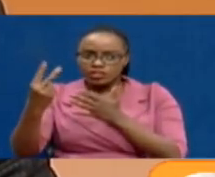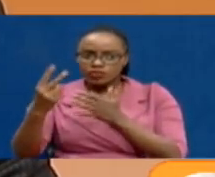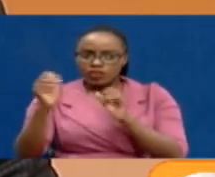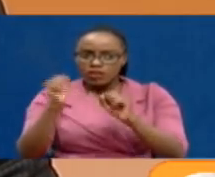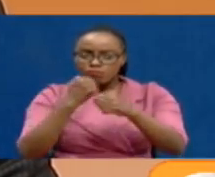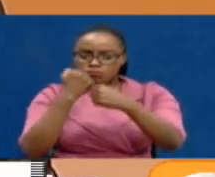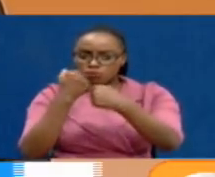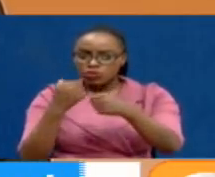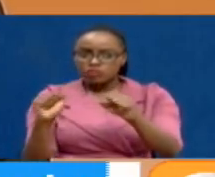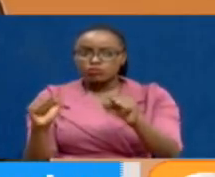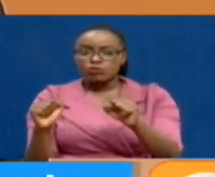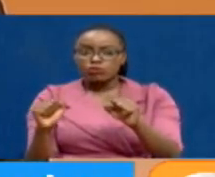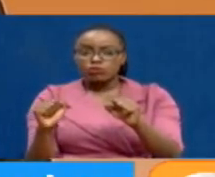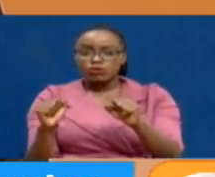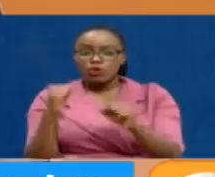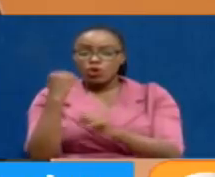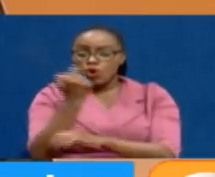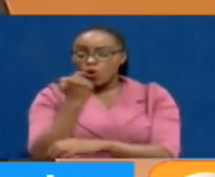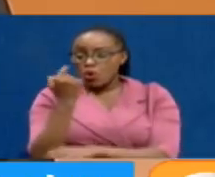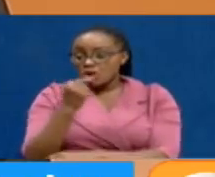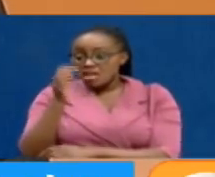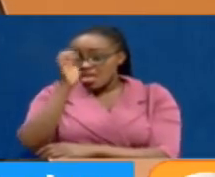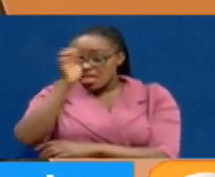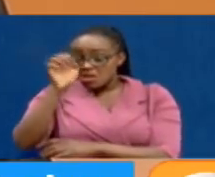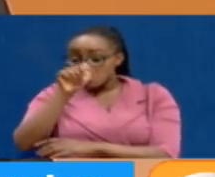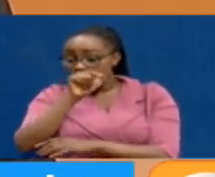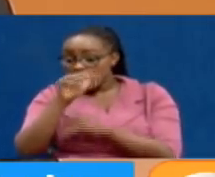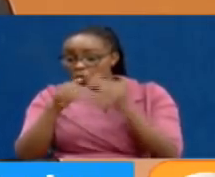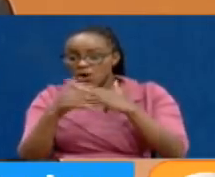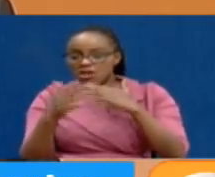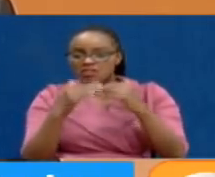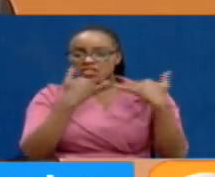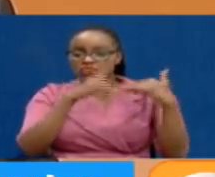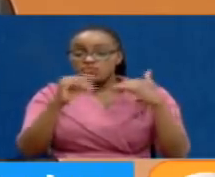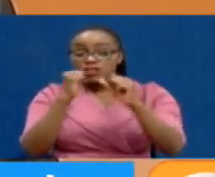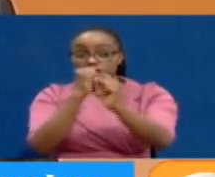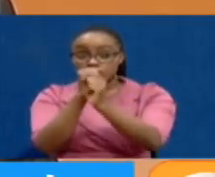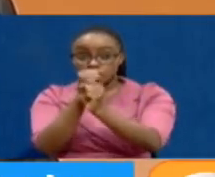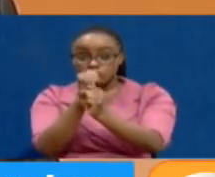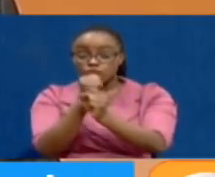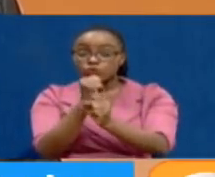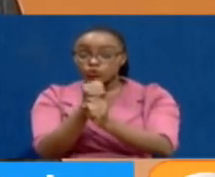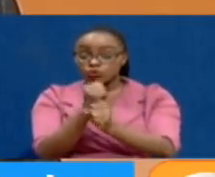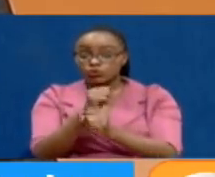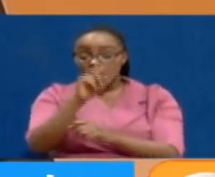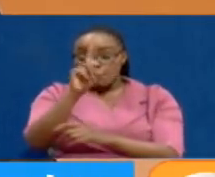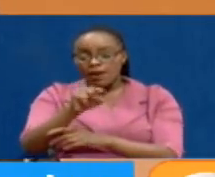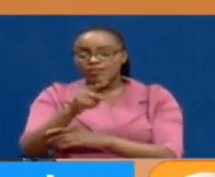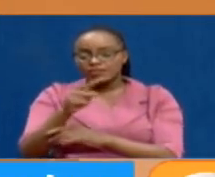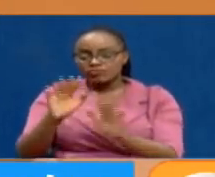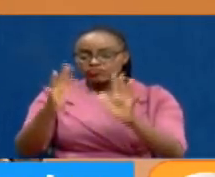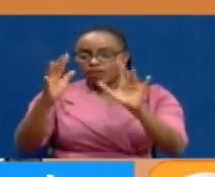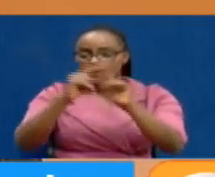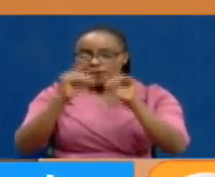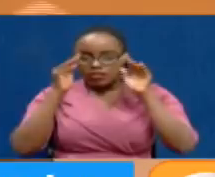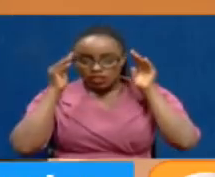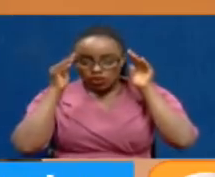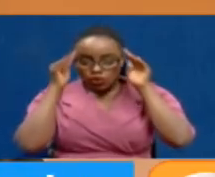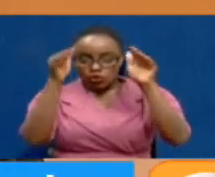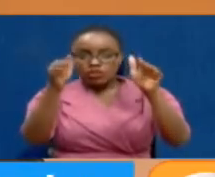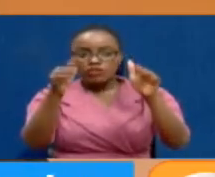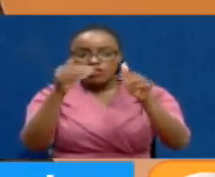cannot just throw away all the effort. I think also it's good to give them credit. But I think they concentrated